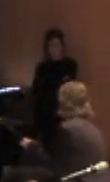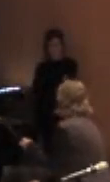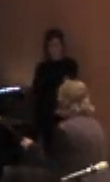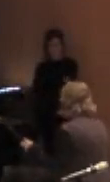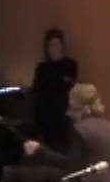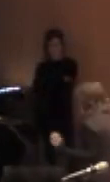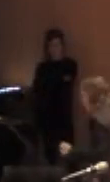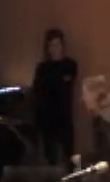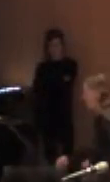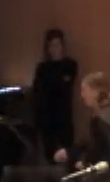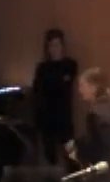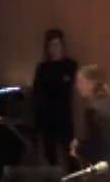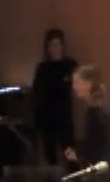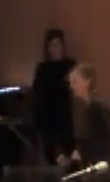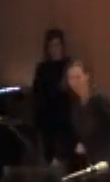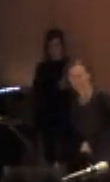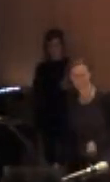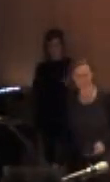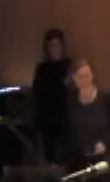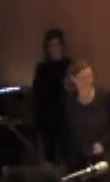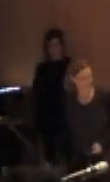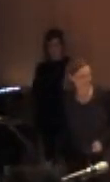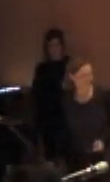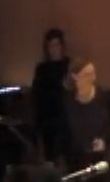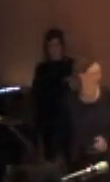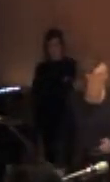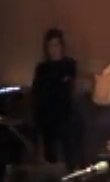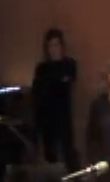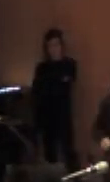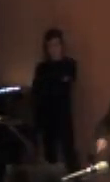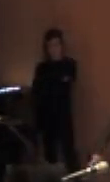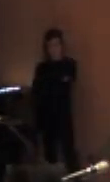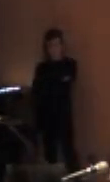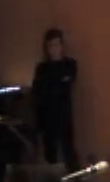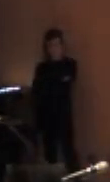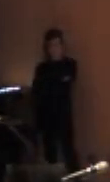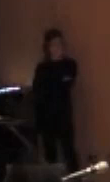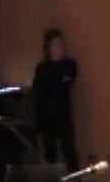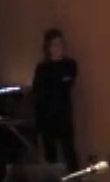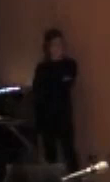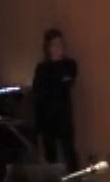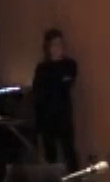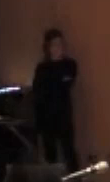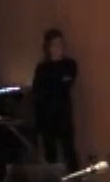uh does it taste good I haven't actually tried it